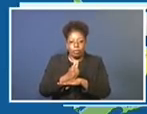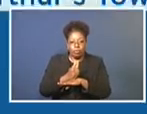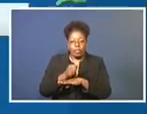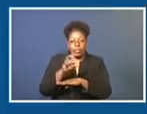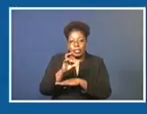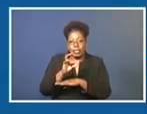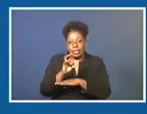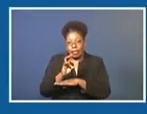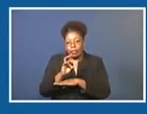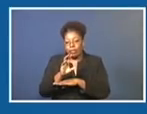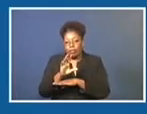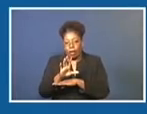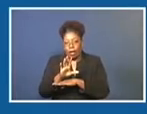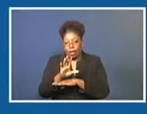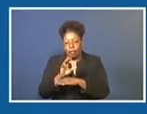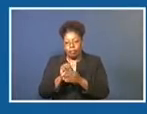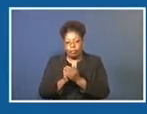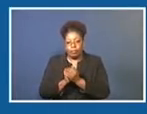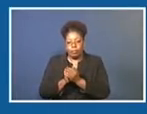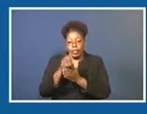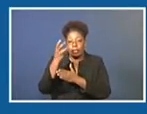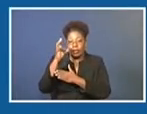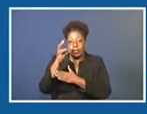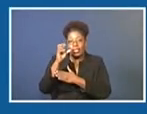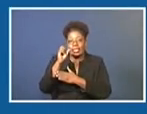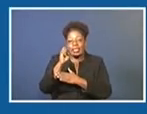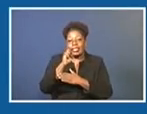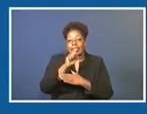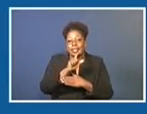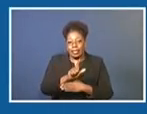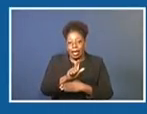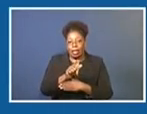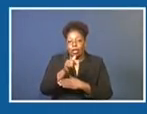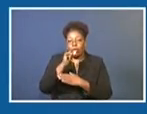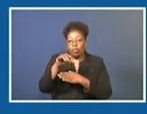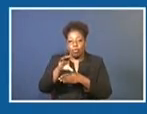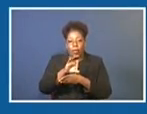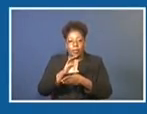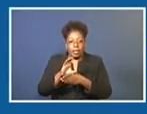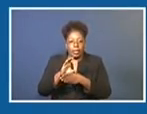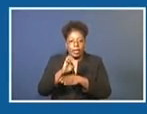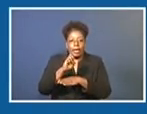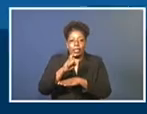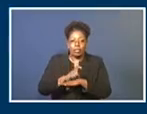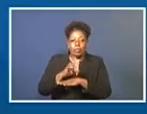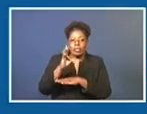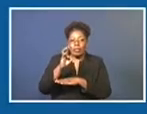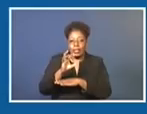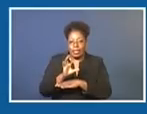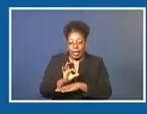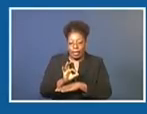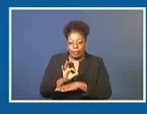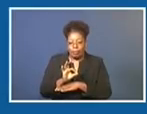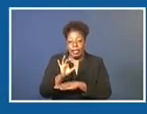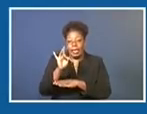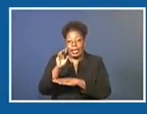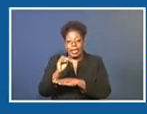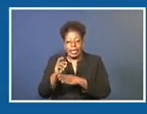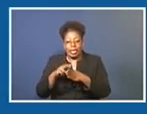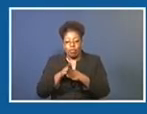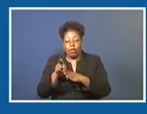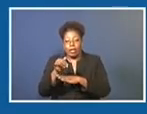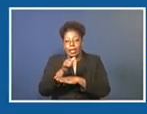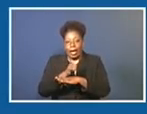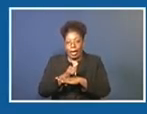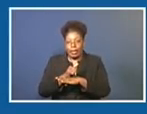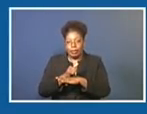up to 75 degrees. 77s in San Salvador and Rumkey, Georgetown, Exuma, 79 degrees. 80 in Rigat